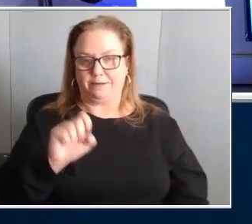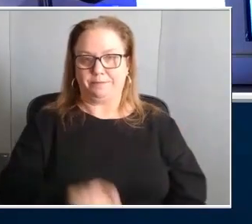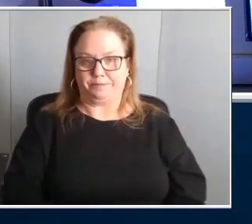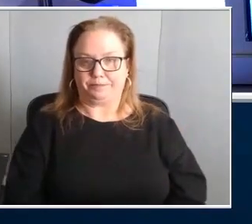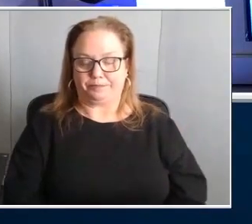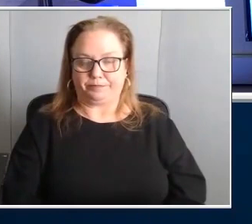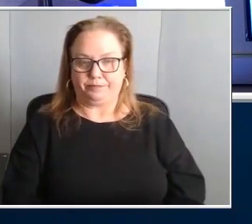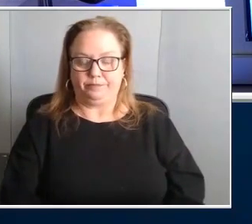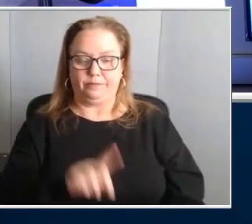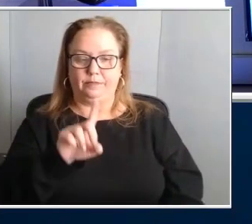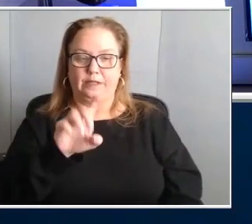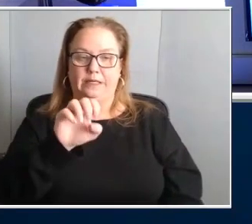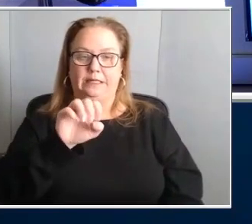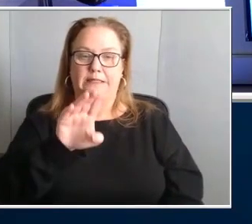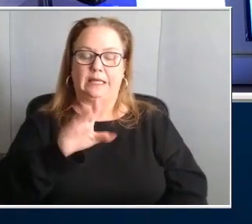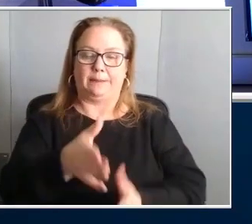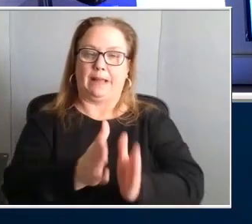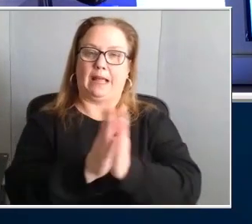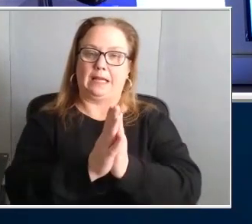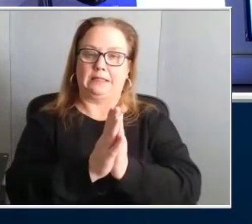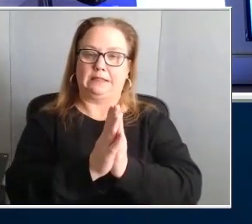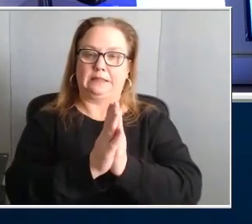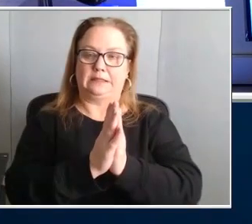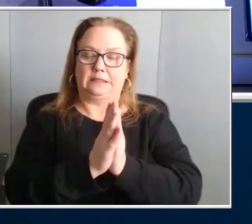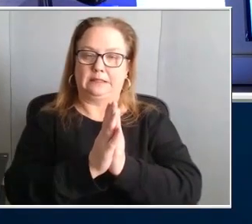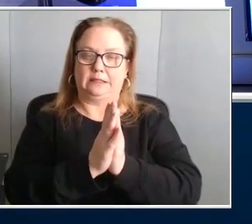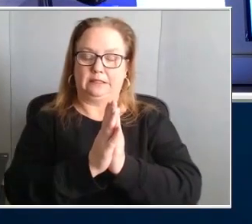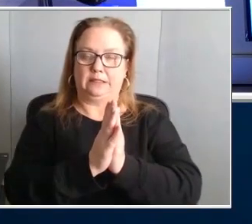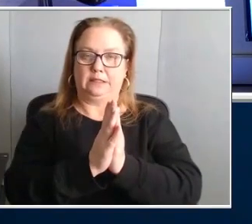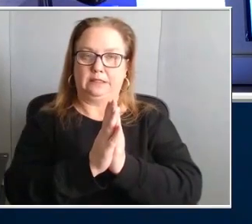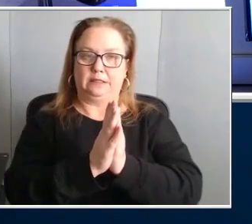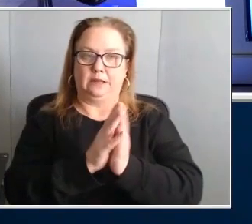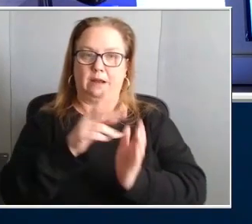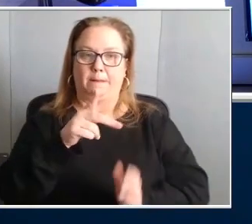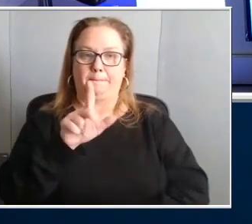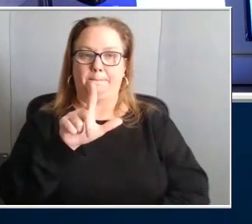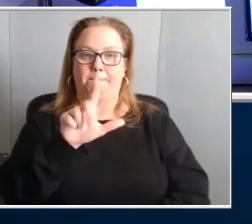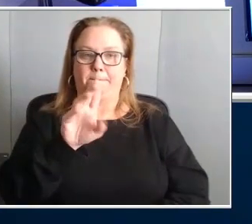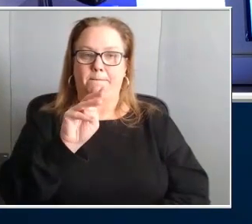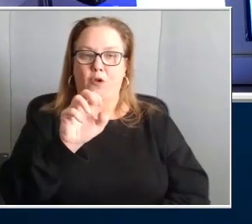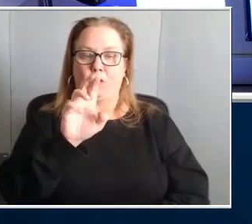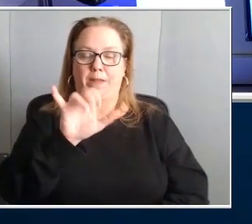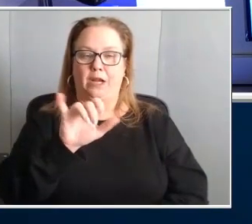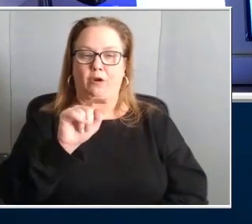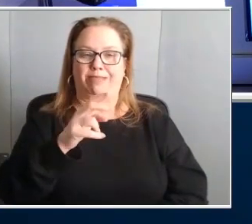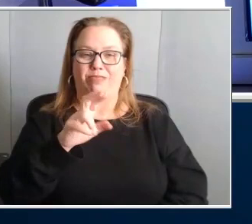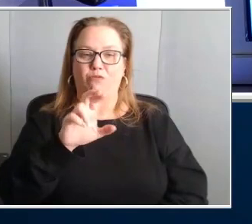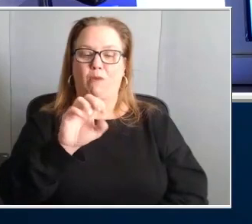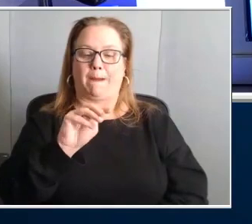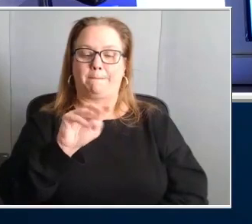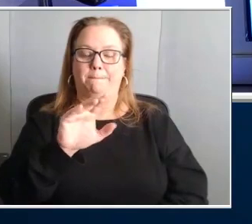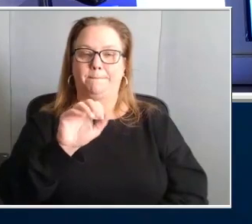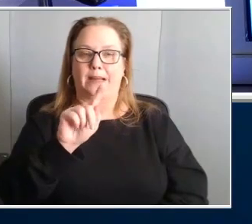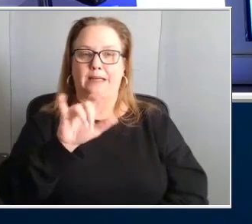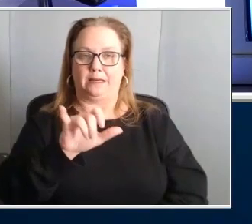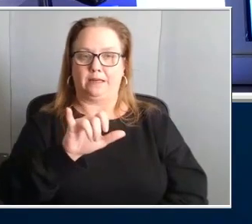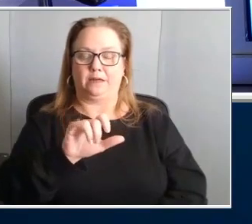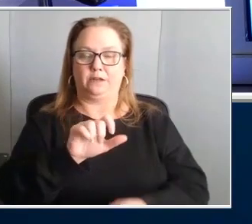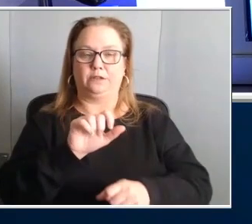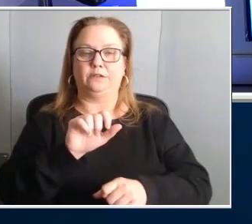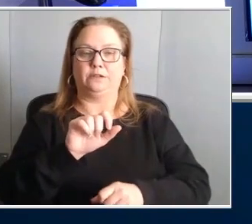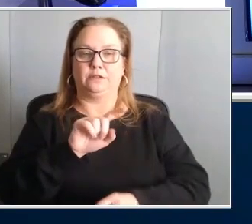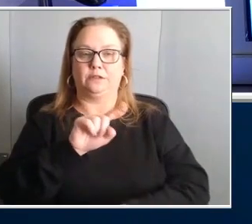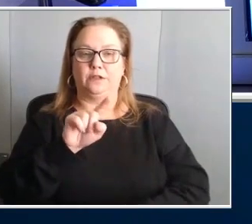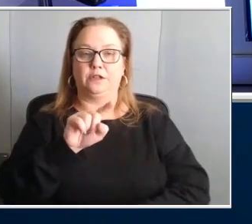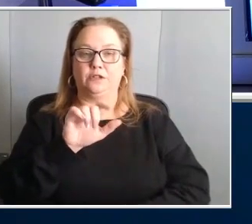And Deb asks if we're doing pulmonary thrombectomies. She's been on Xarelto for 4 years to